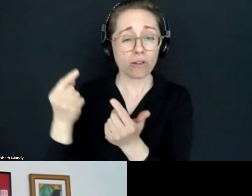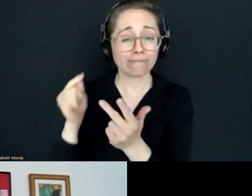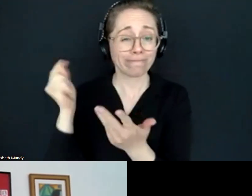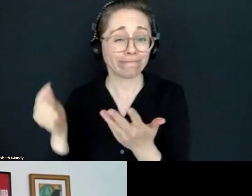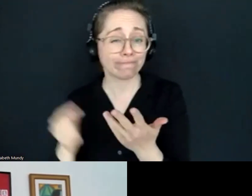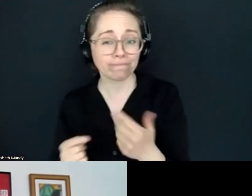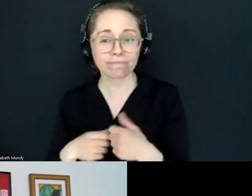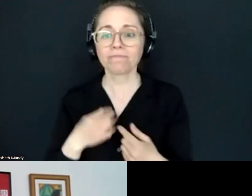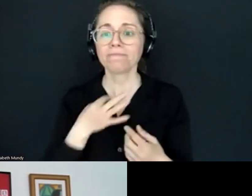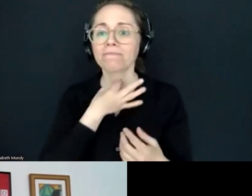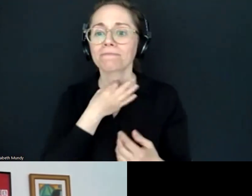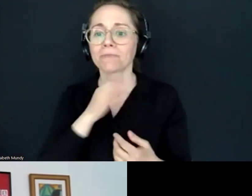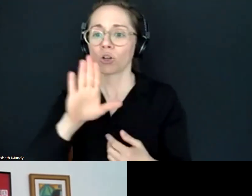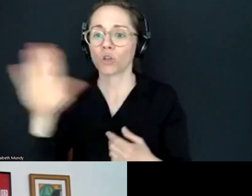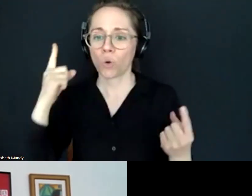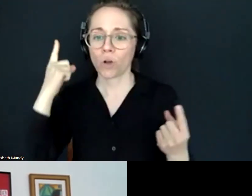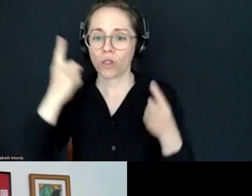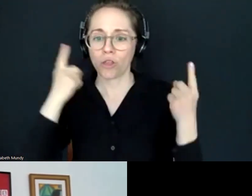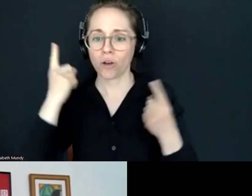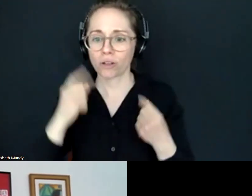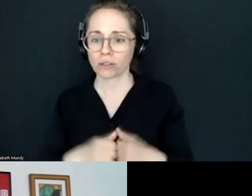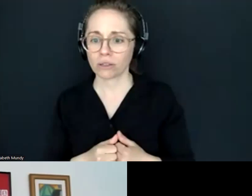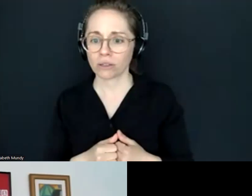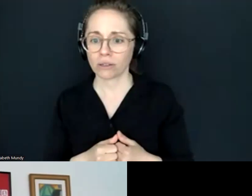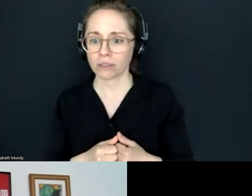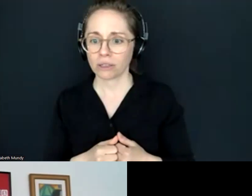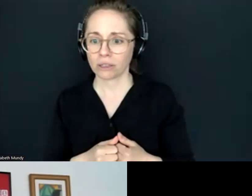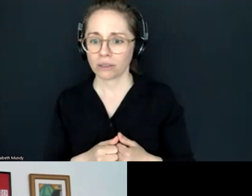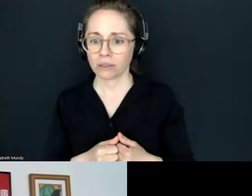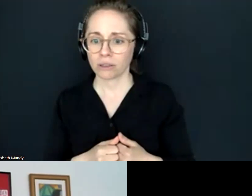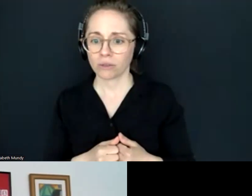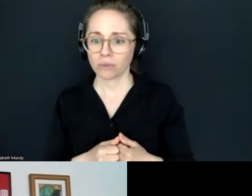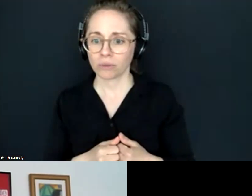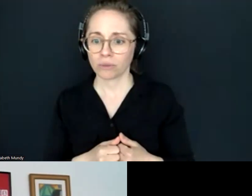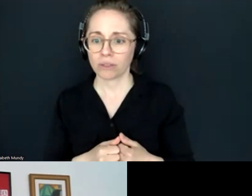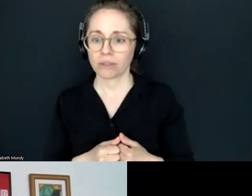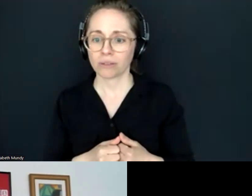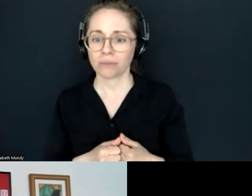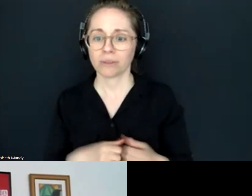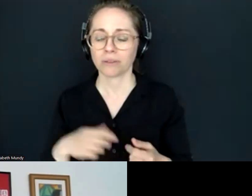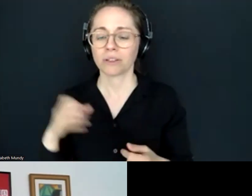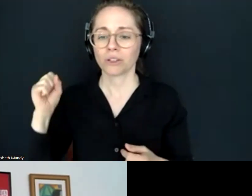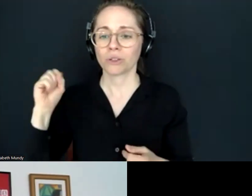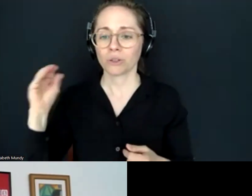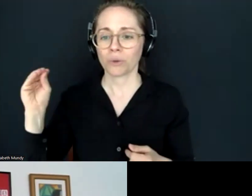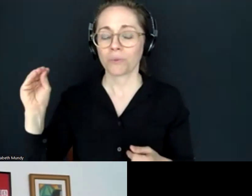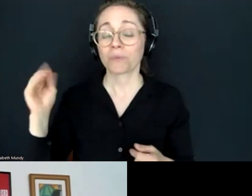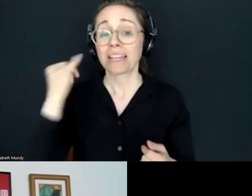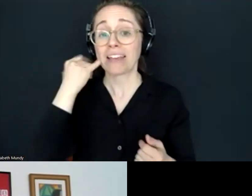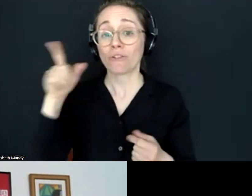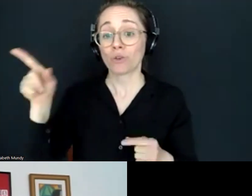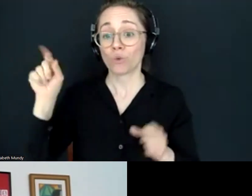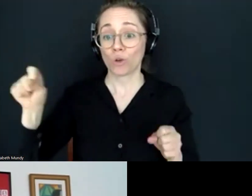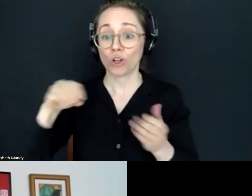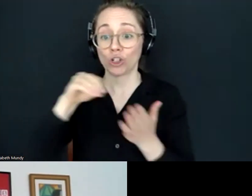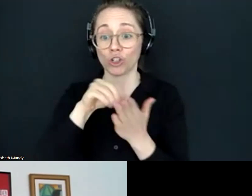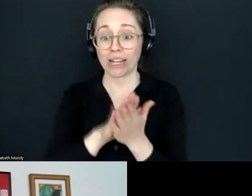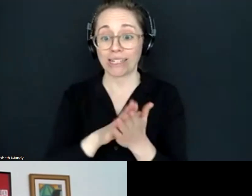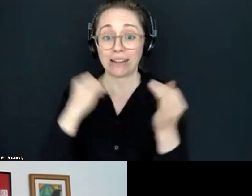you. Like, are there specific things we would want to ask HUD? So even if you could jot down some ideas, this doesn't have to